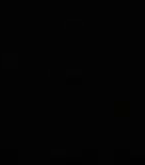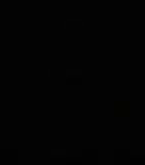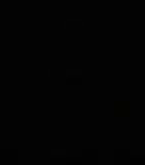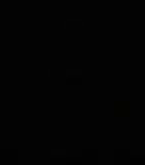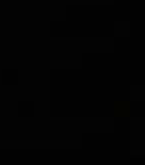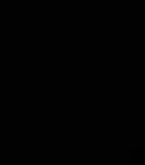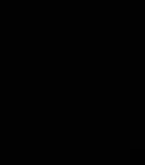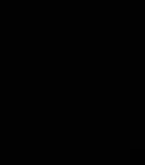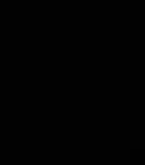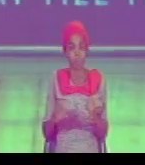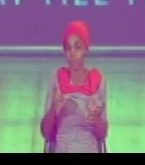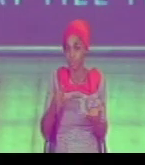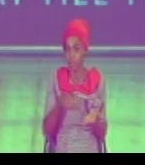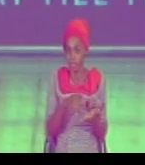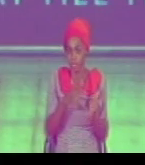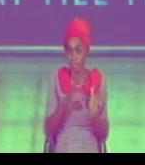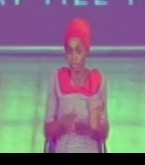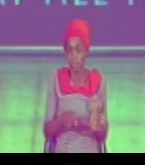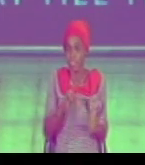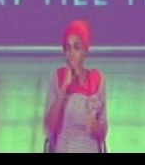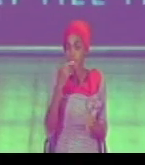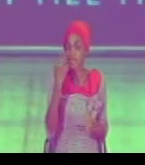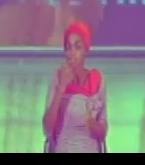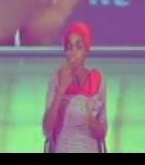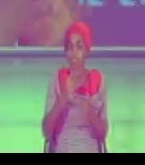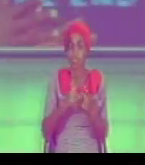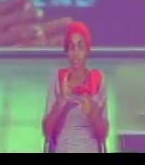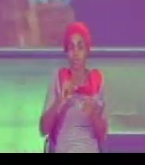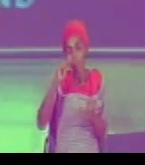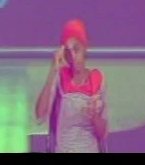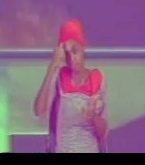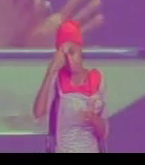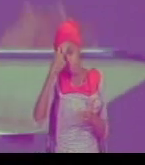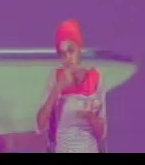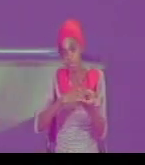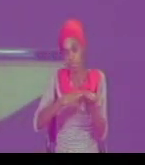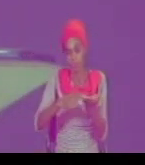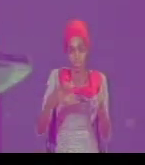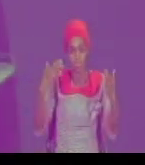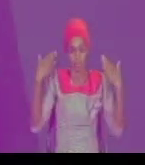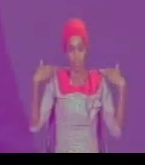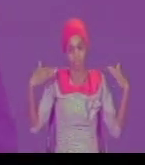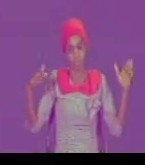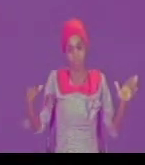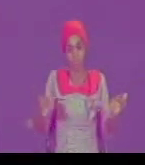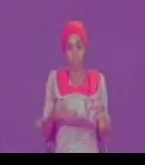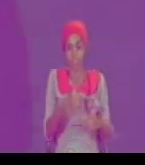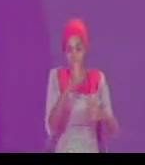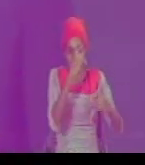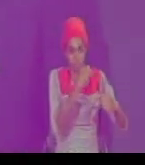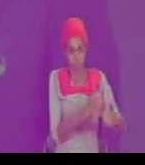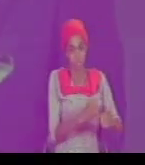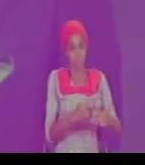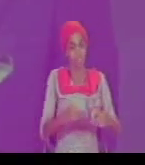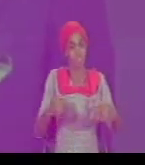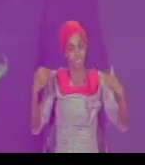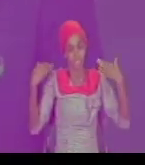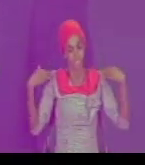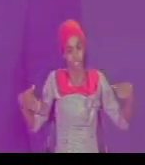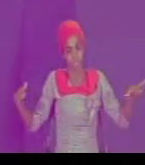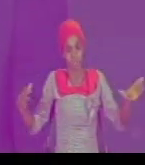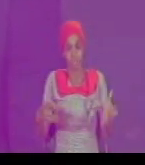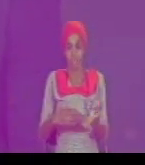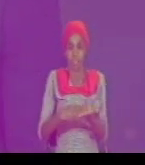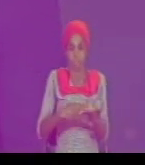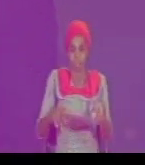remain and the obedient angels that remain, the loyal, faithful angels that remain. Satan, he